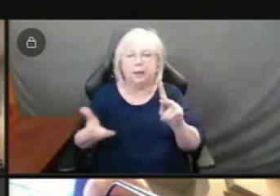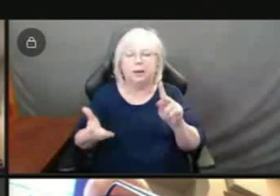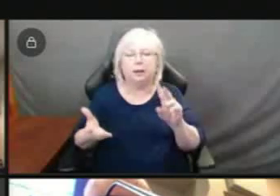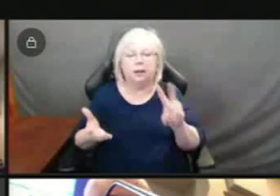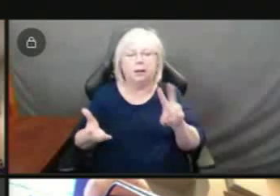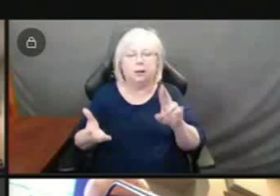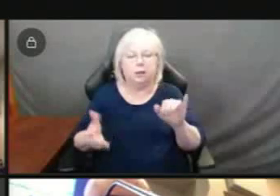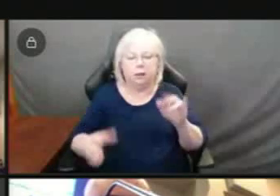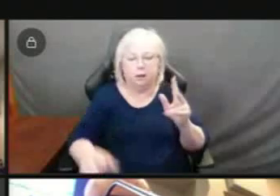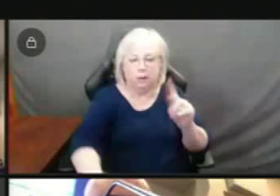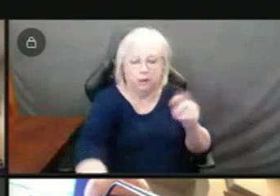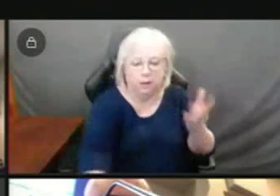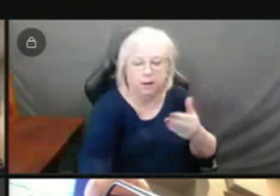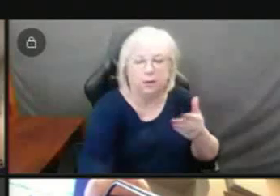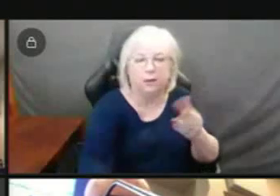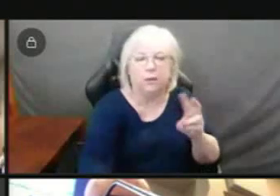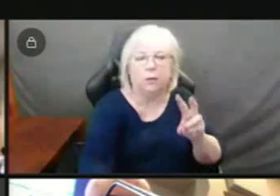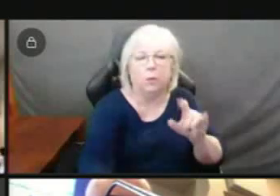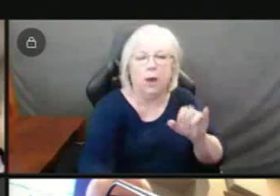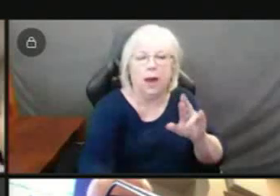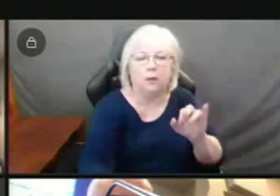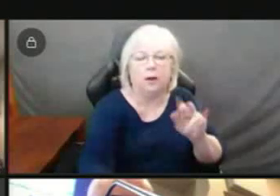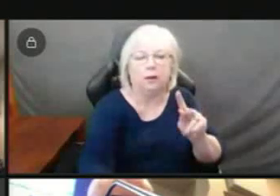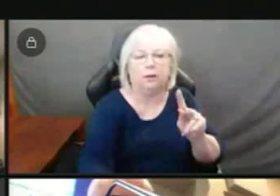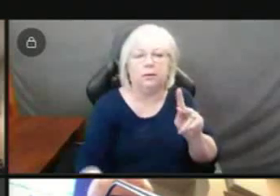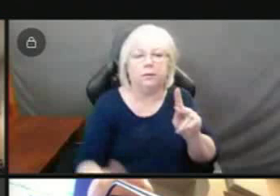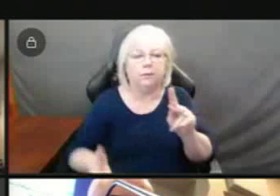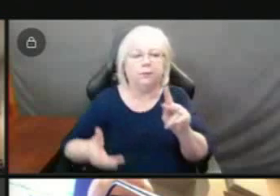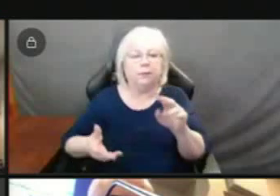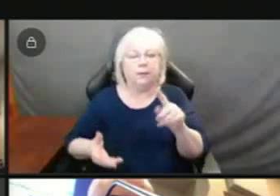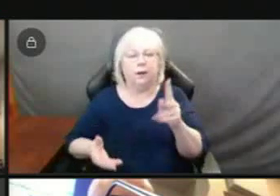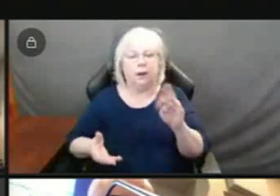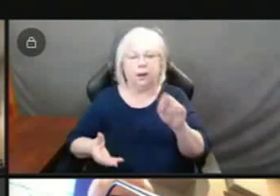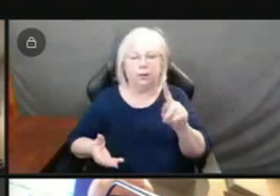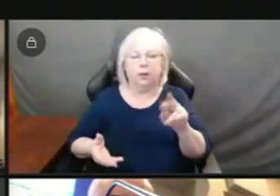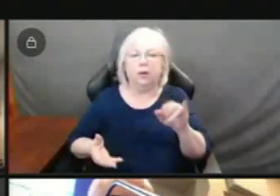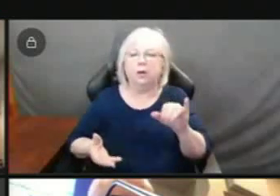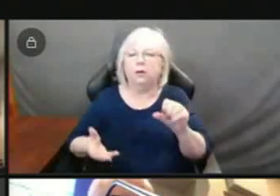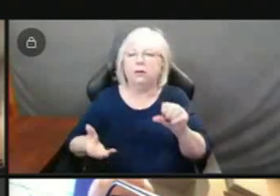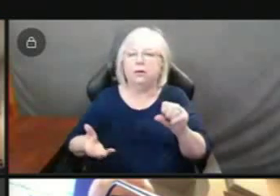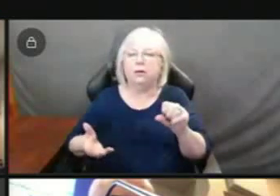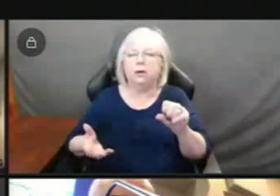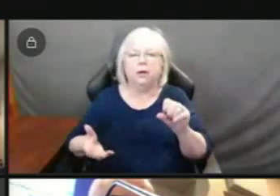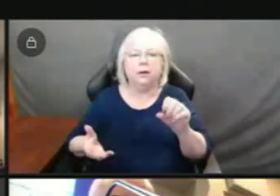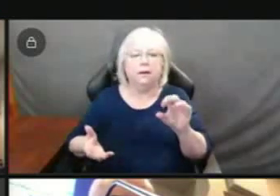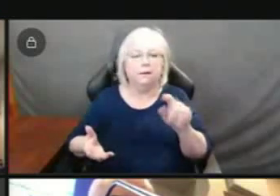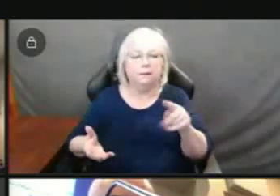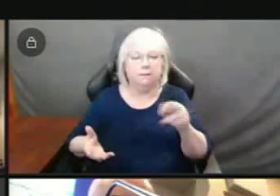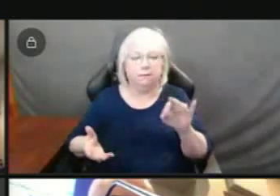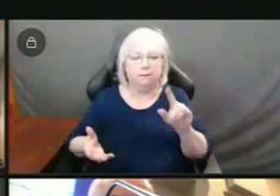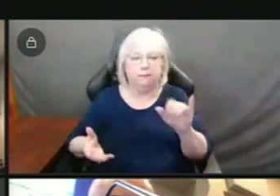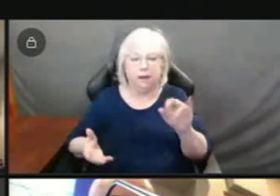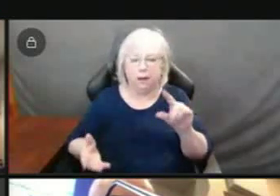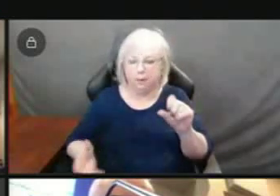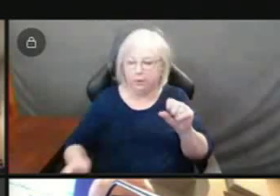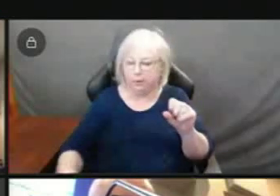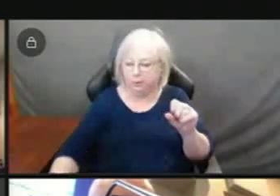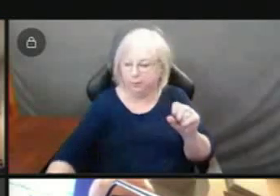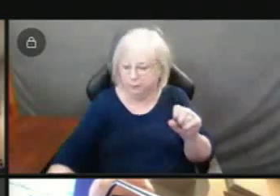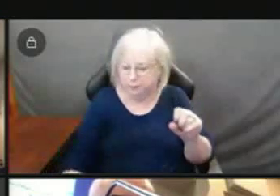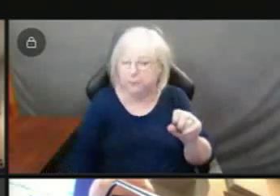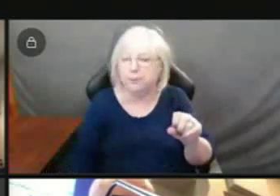Wright, Director Wyrick, Director Compuris, Director Phillips,